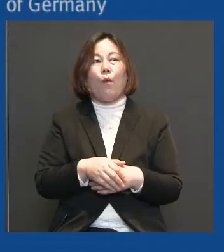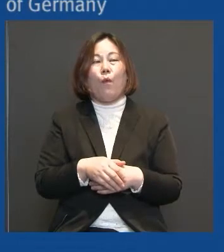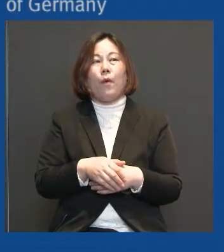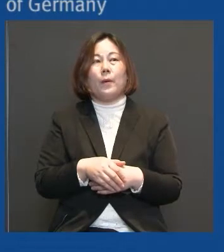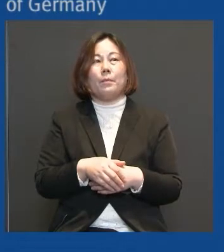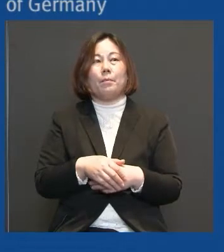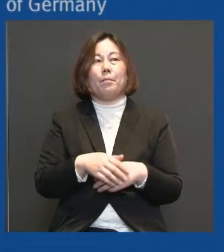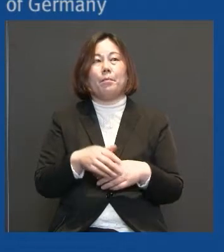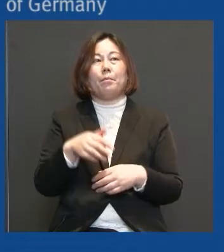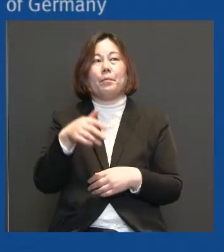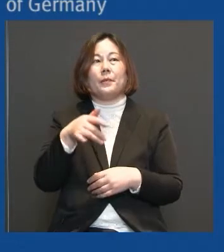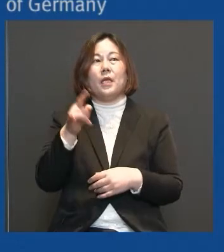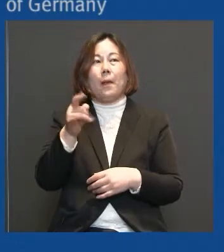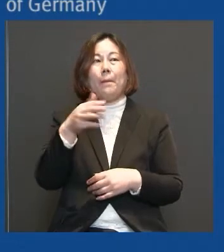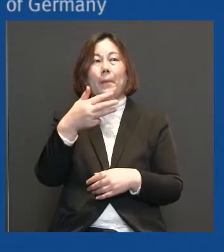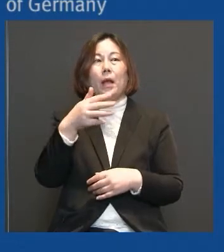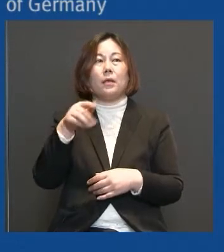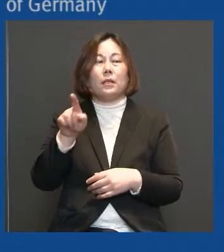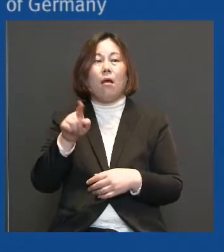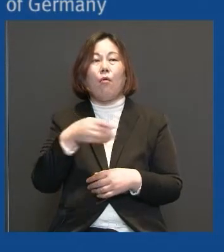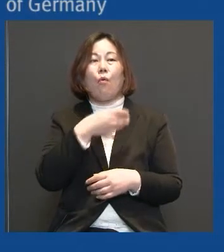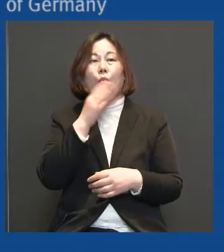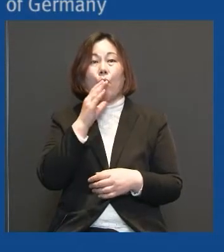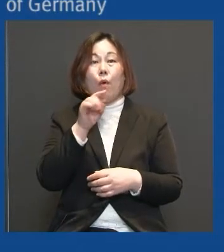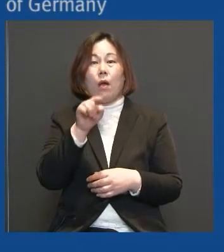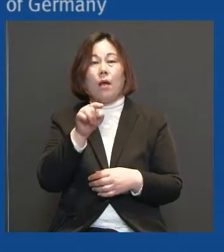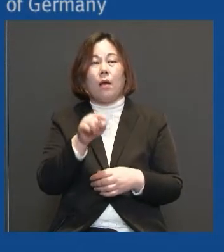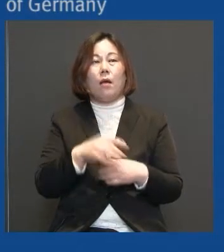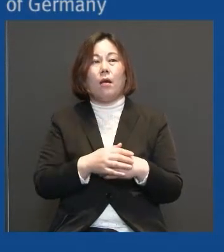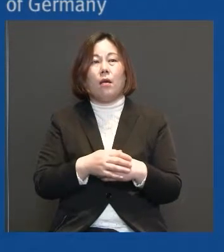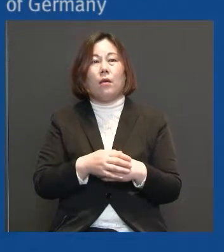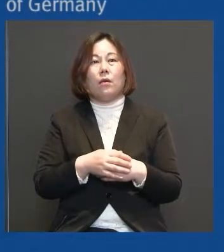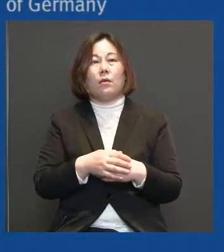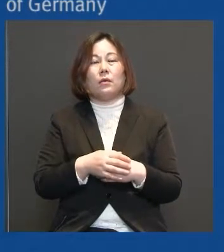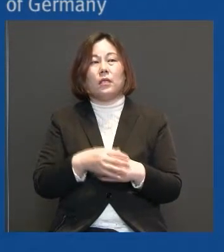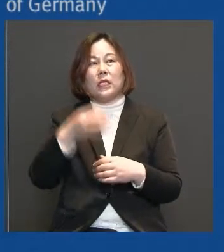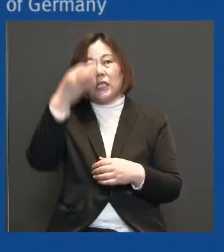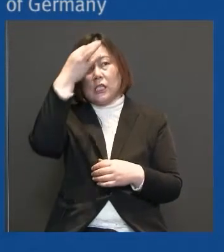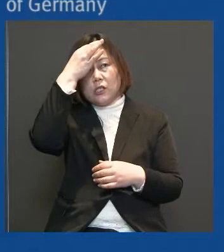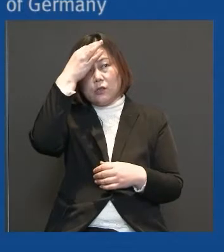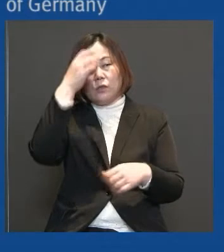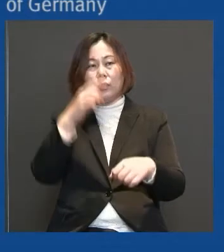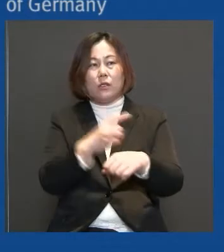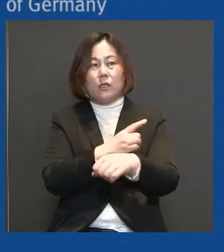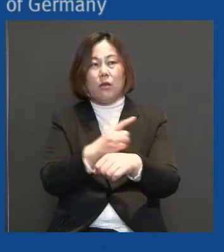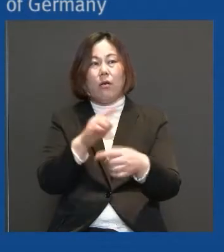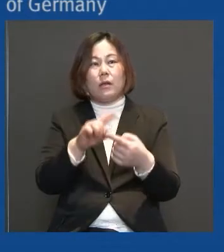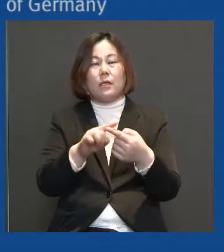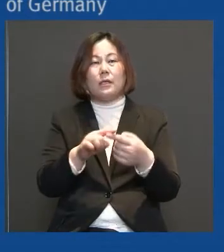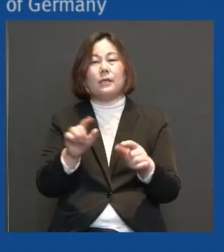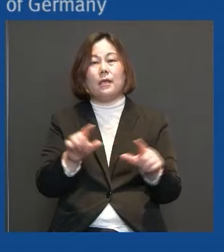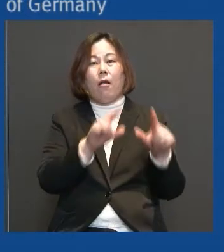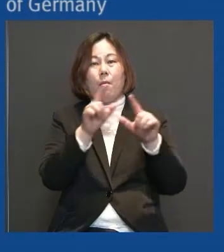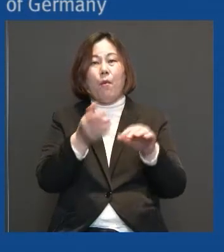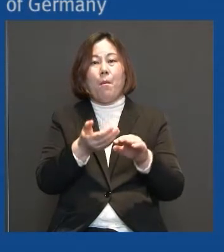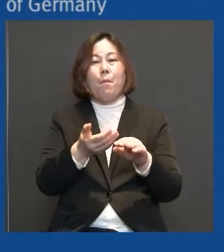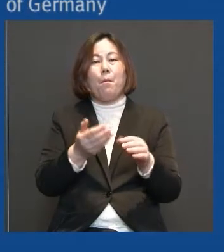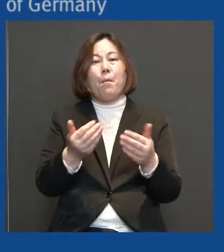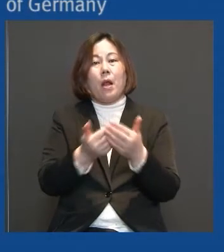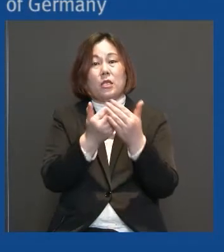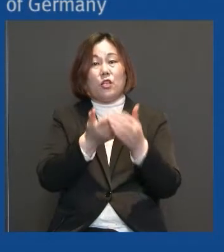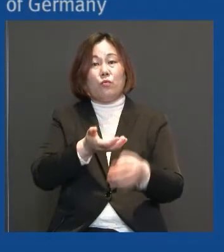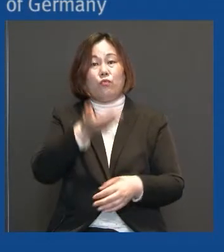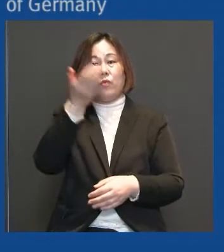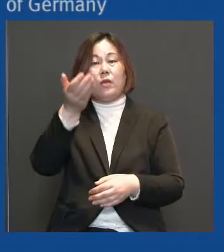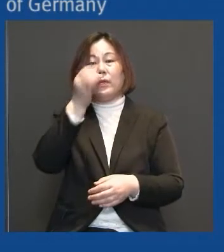that digitization and technology can make to a good life in old age and what benefits and added value they have for older